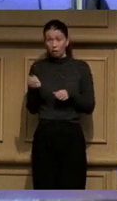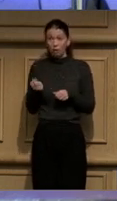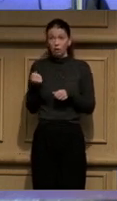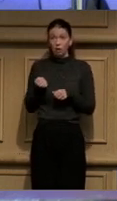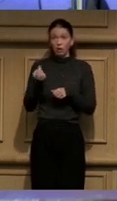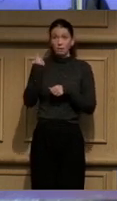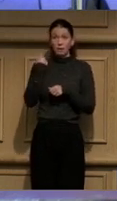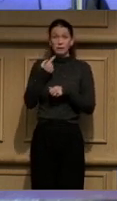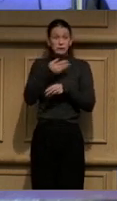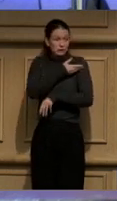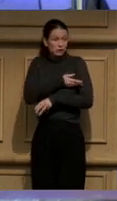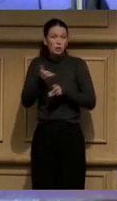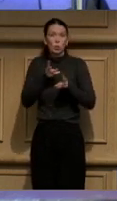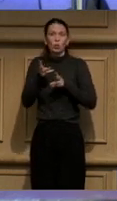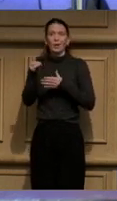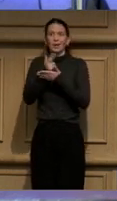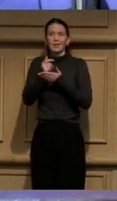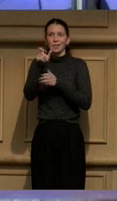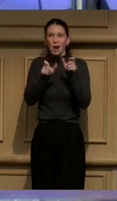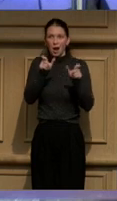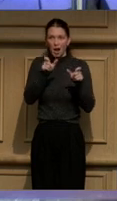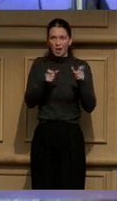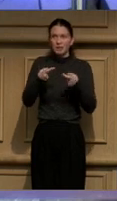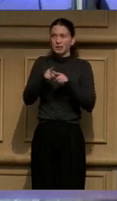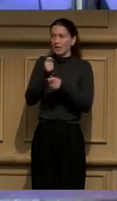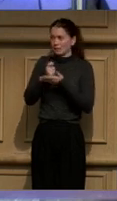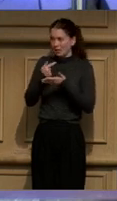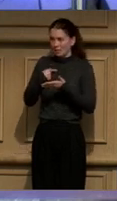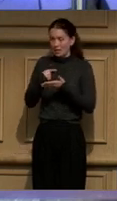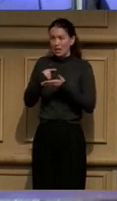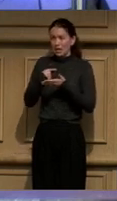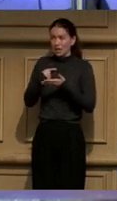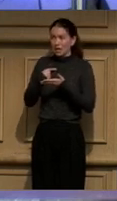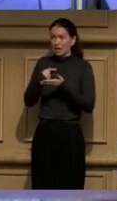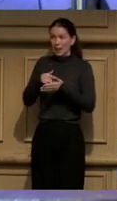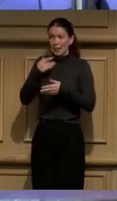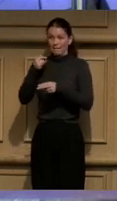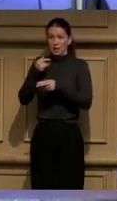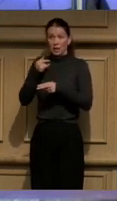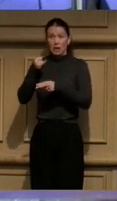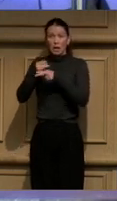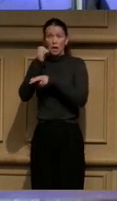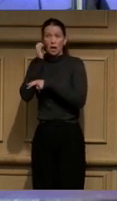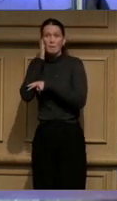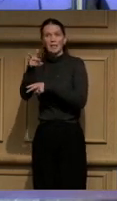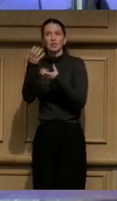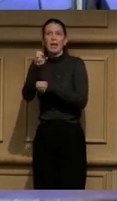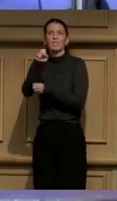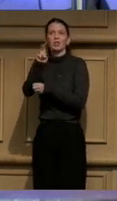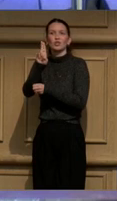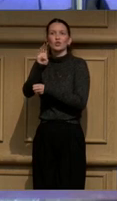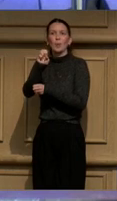as an artist, but that seems more and more impossible for the graduates that I see coming out now. And that I wonder if you had anything to...